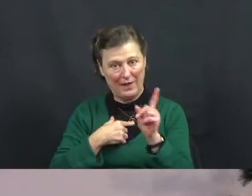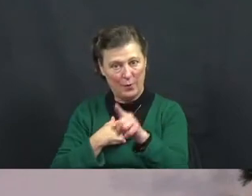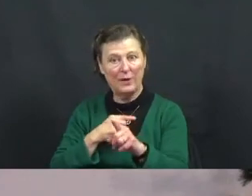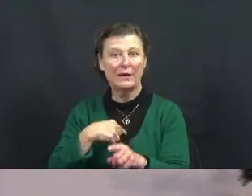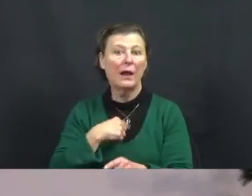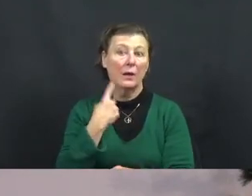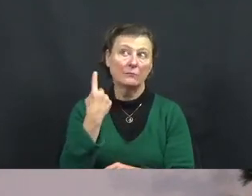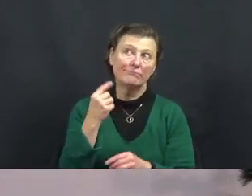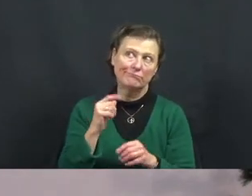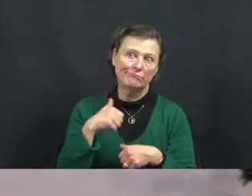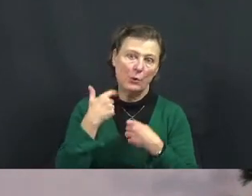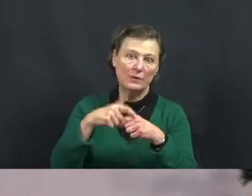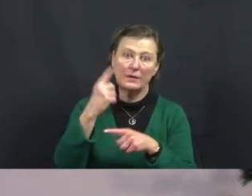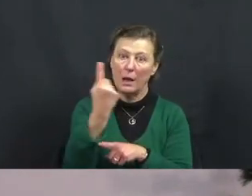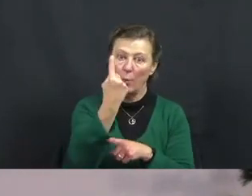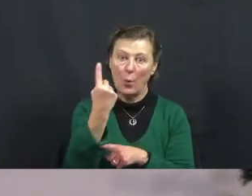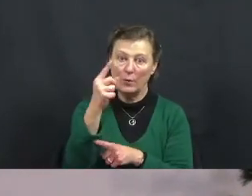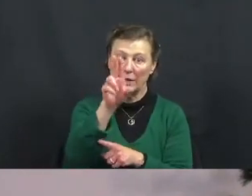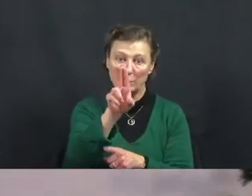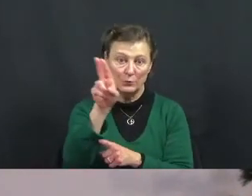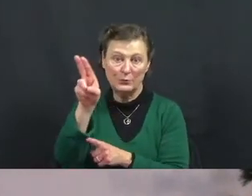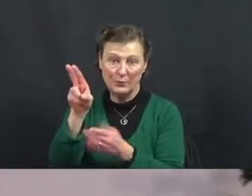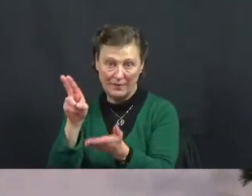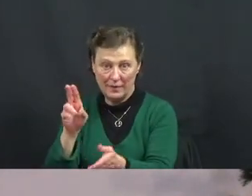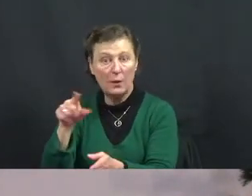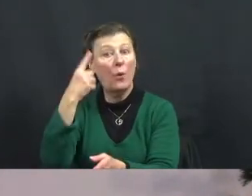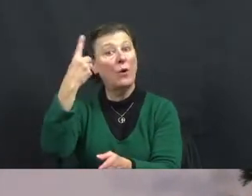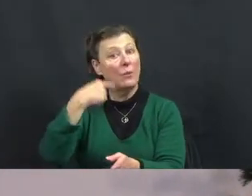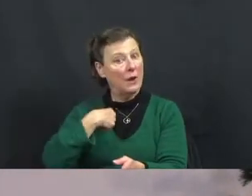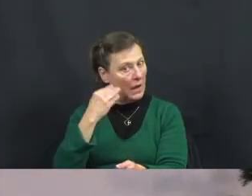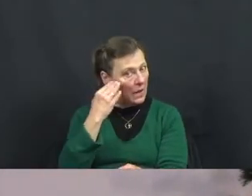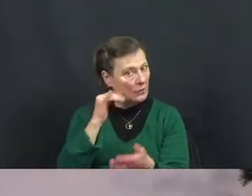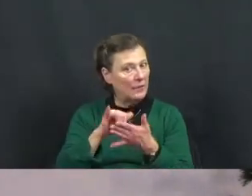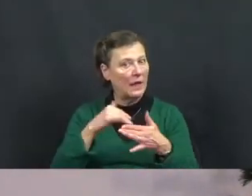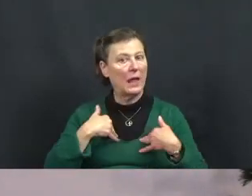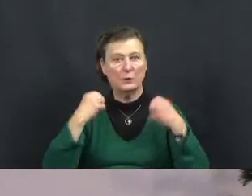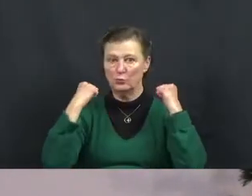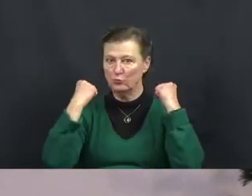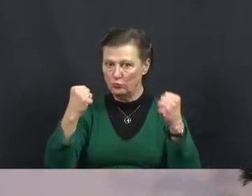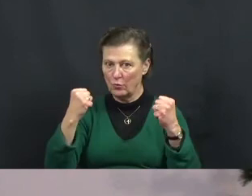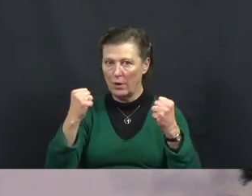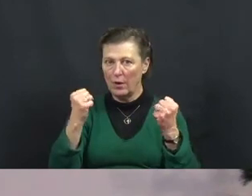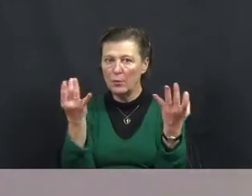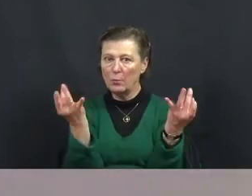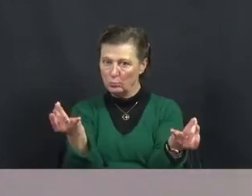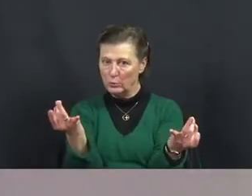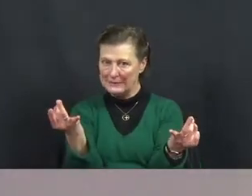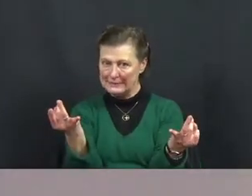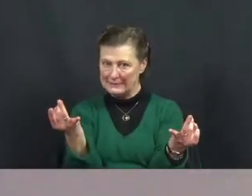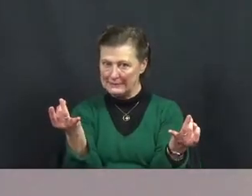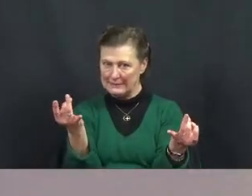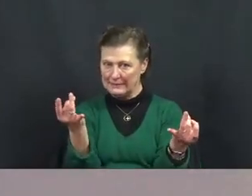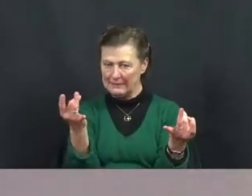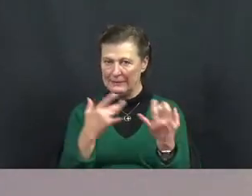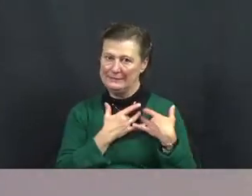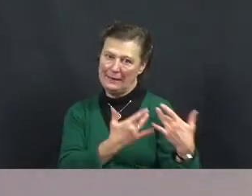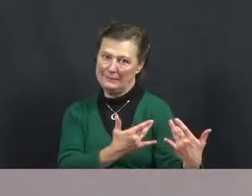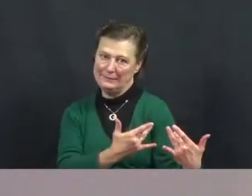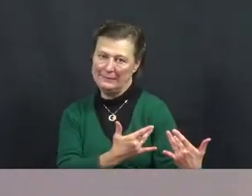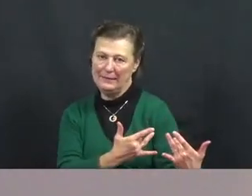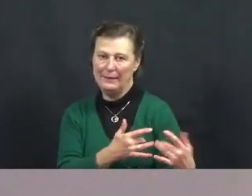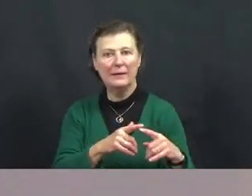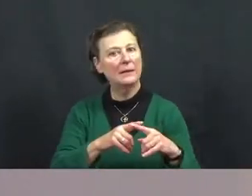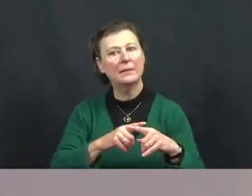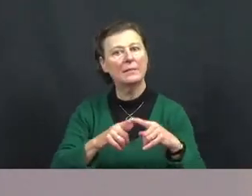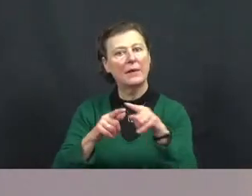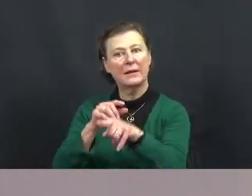Unitarian Universalist there, and the only one that I knew of who had strong Buddhist leanings. No matter, Emory